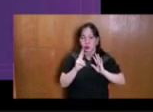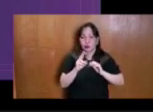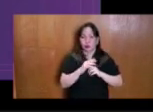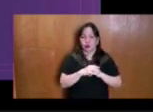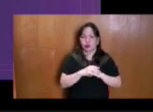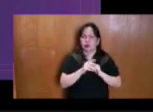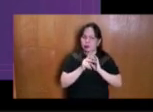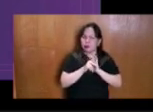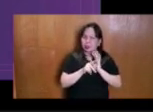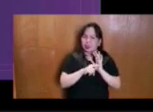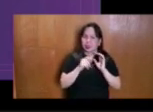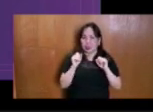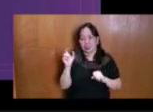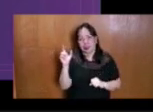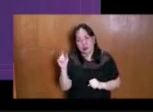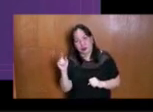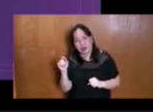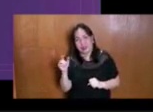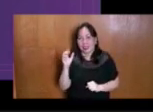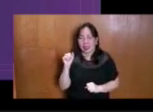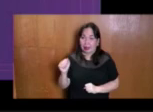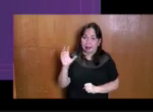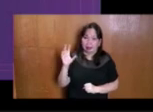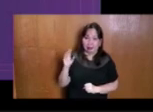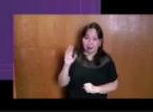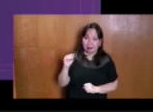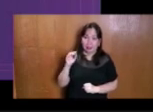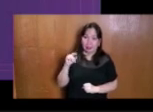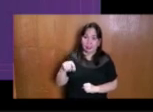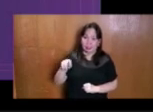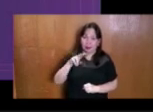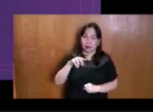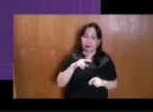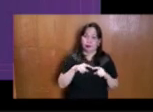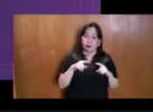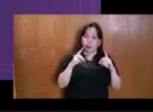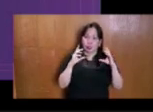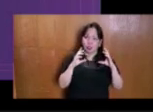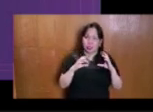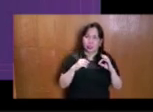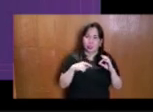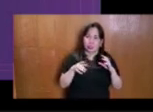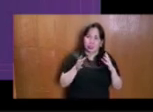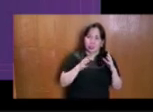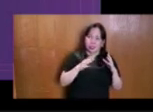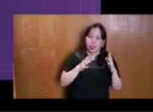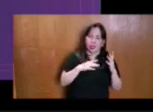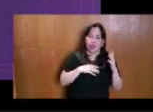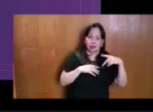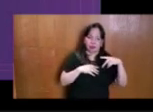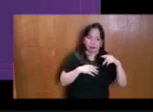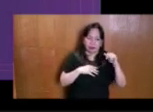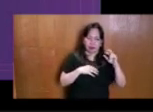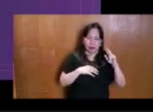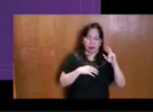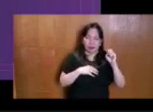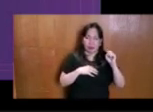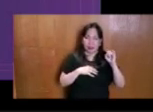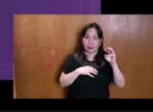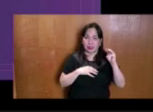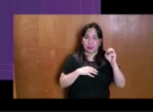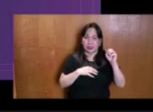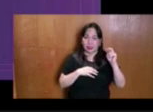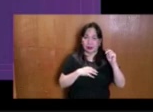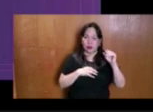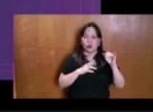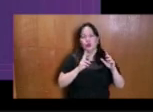you can have 20, you can have 50. And I decided to earn the side of parsimony, spending more with